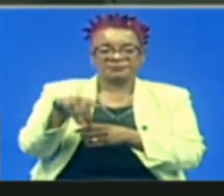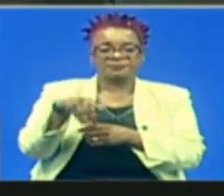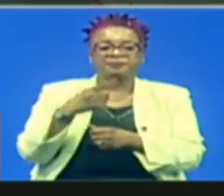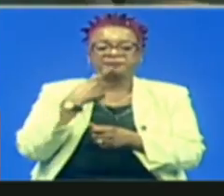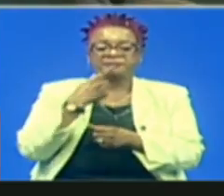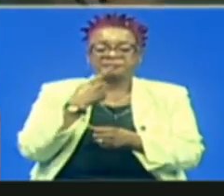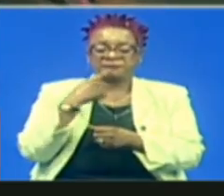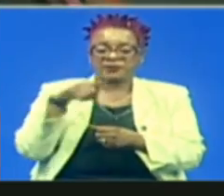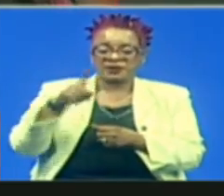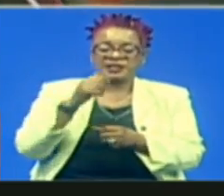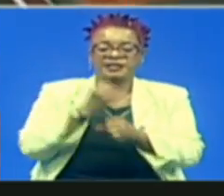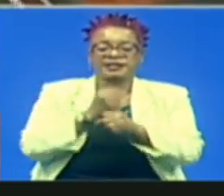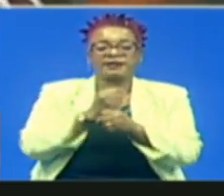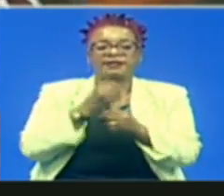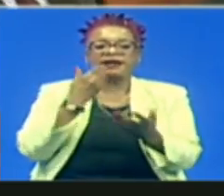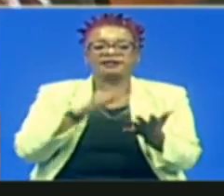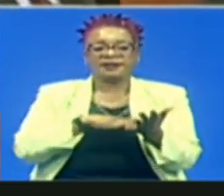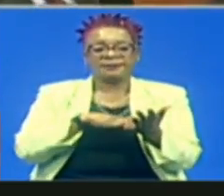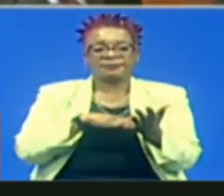have authored the letter.